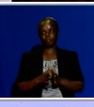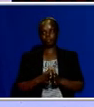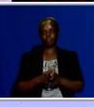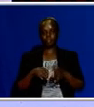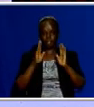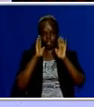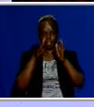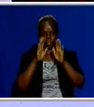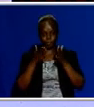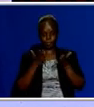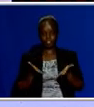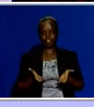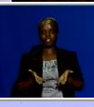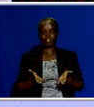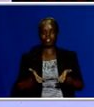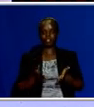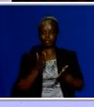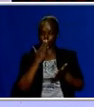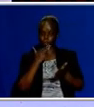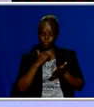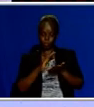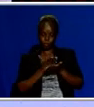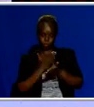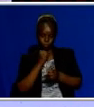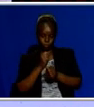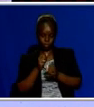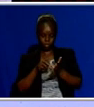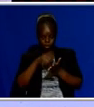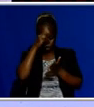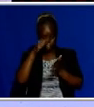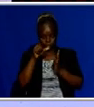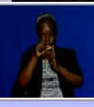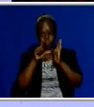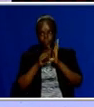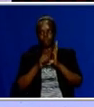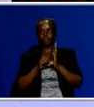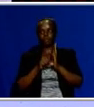Hello, today we want to do something in hygiene and nutrition,